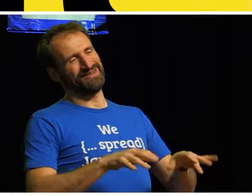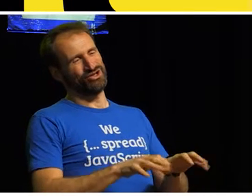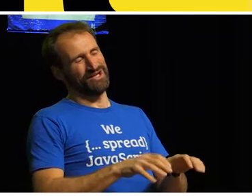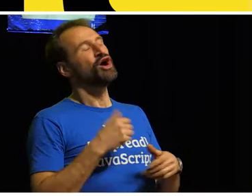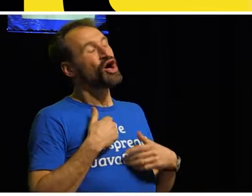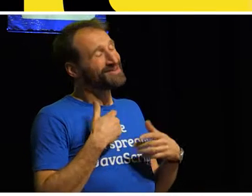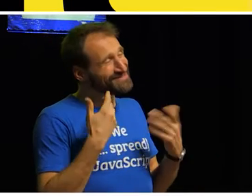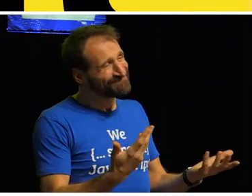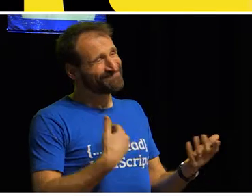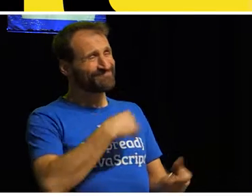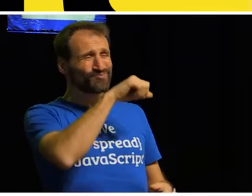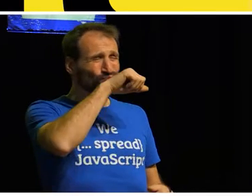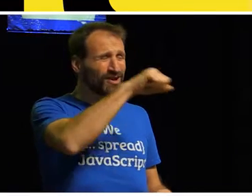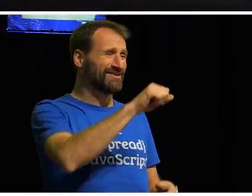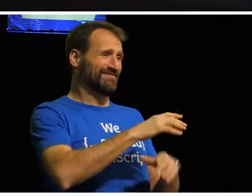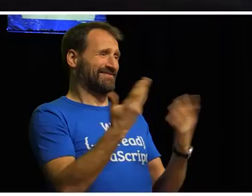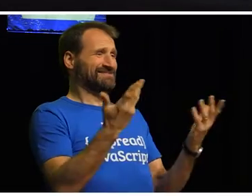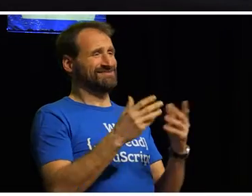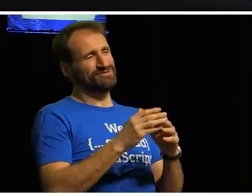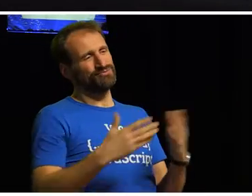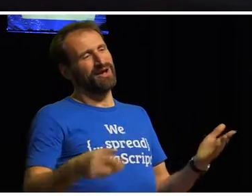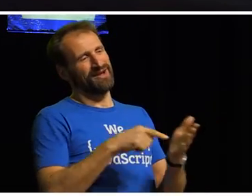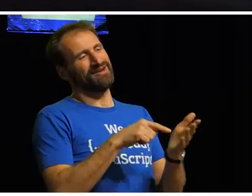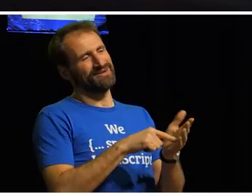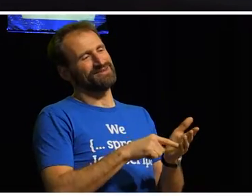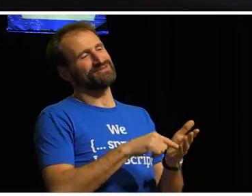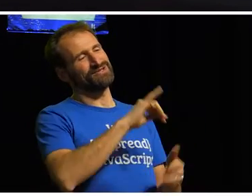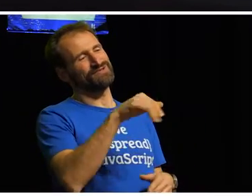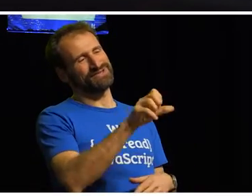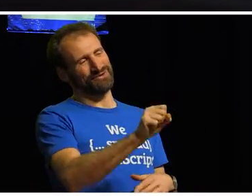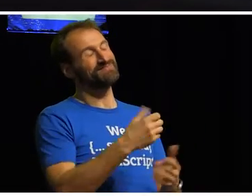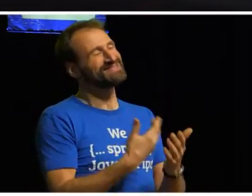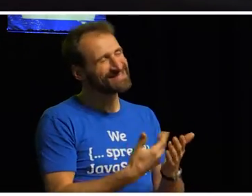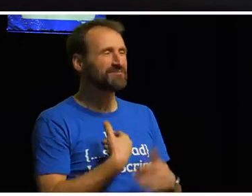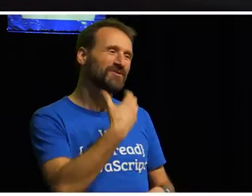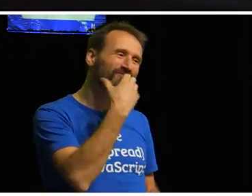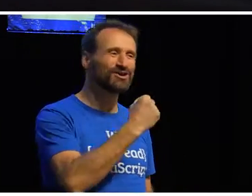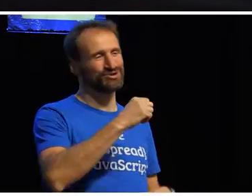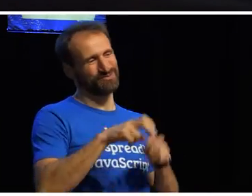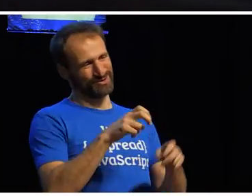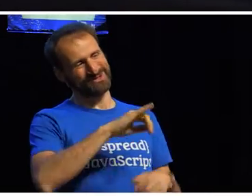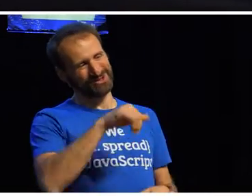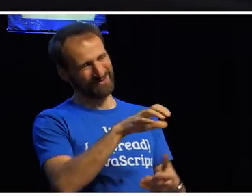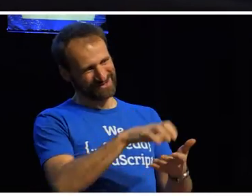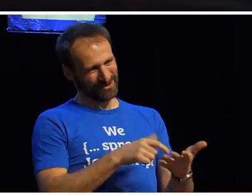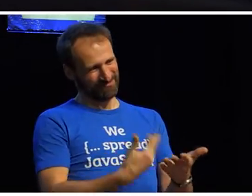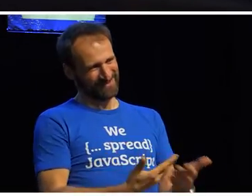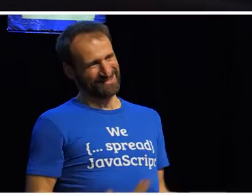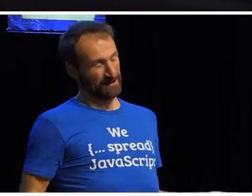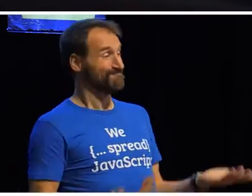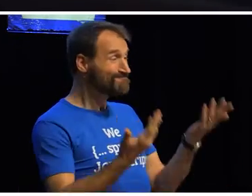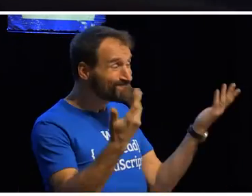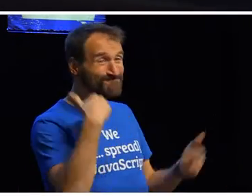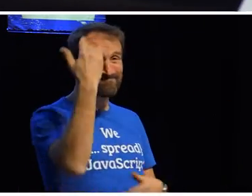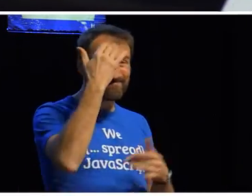you know, comfortable dealing with is JavaScript. So I always wanted to use JavaScript. So I'm like, why not? Then